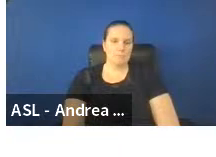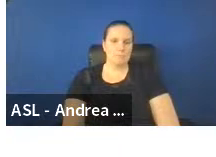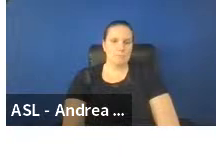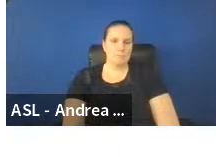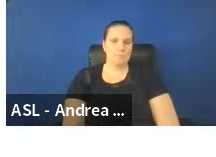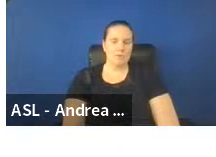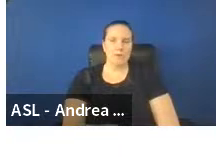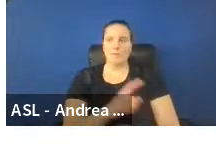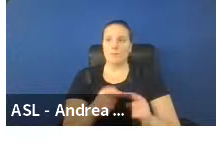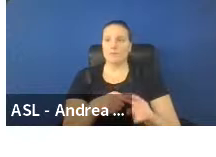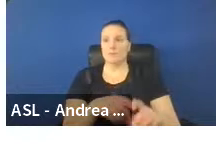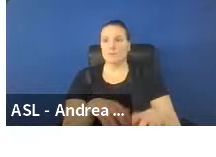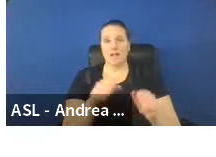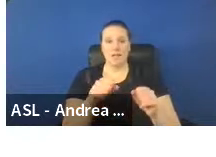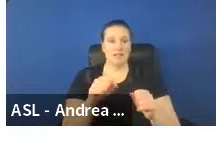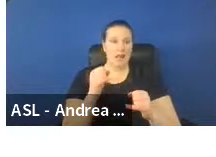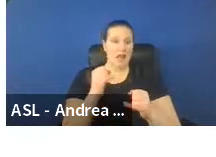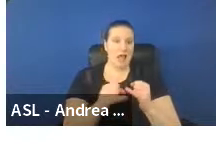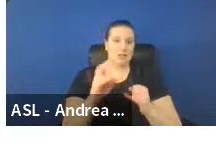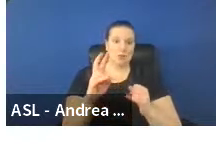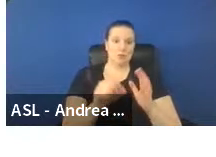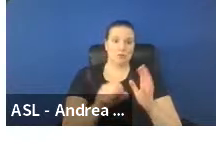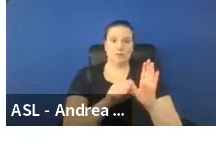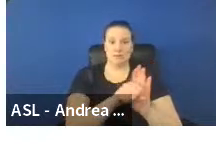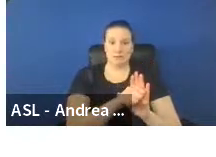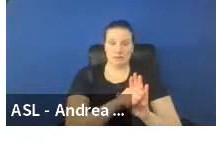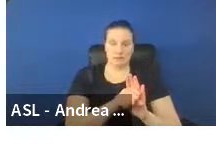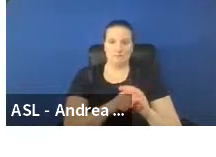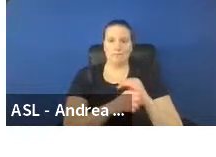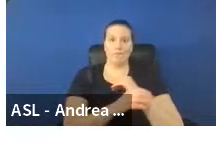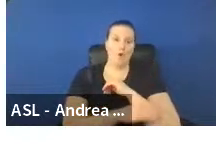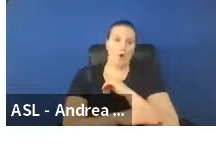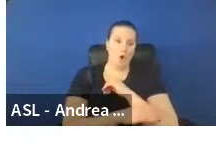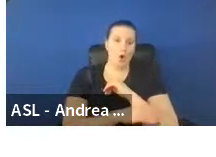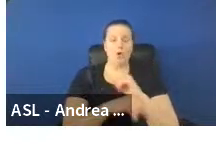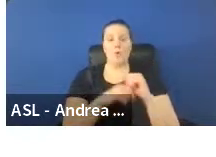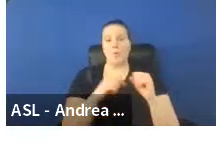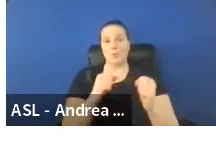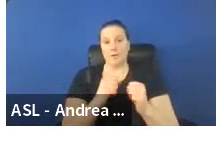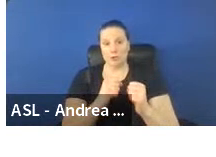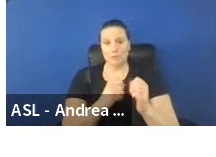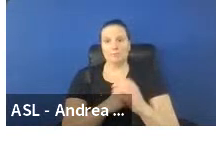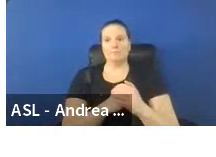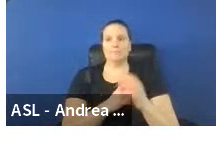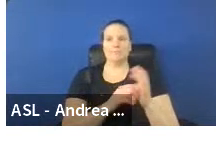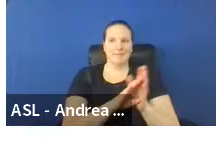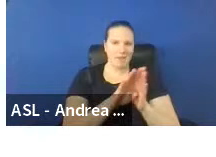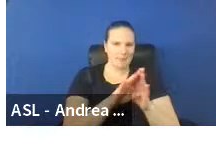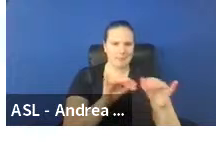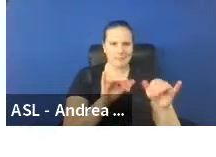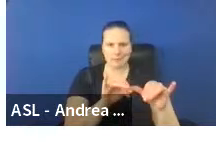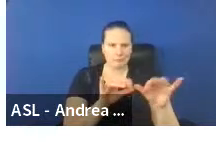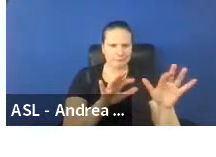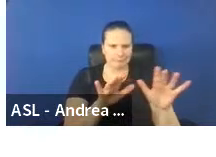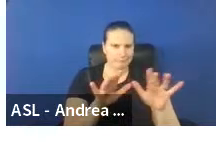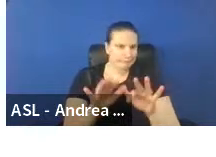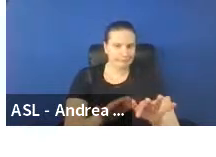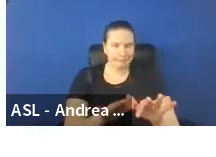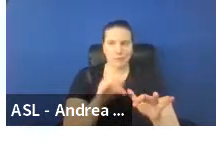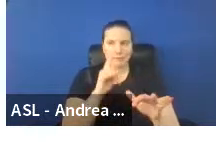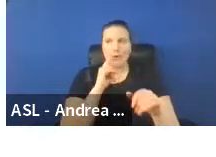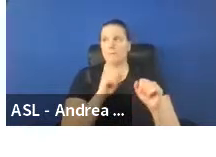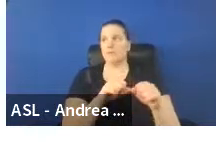spent the last 2 seasons, so over the fall and the winter, we've developed all the measures for all of those